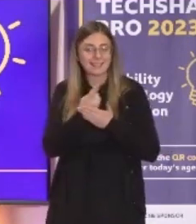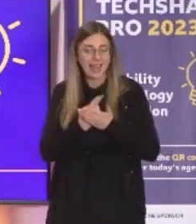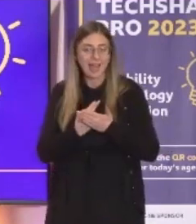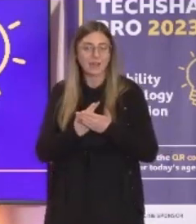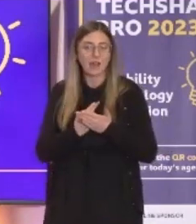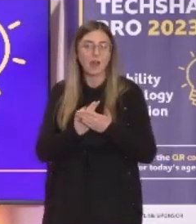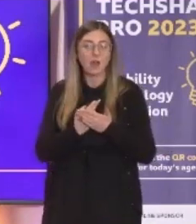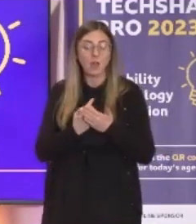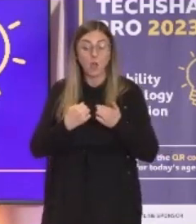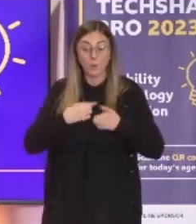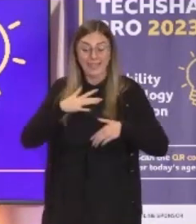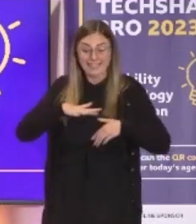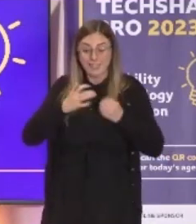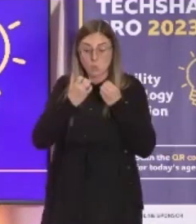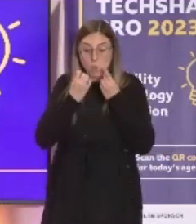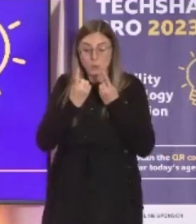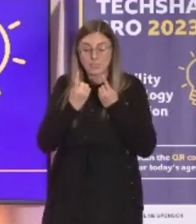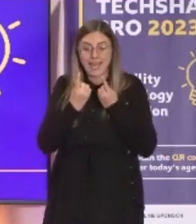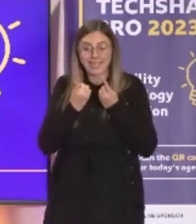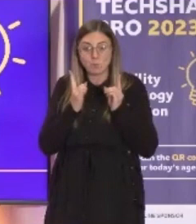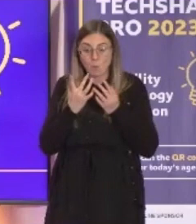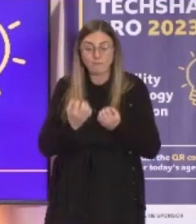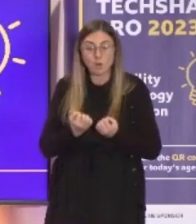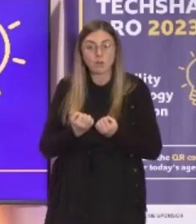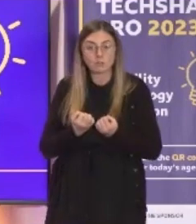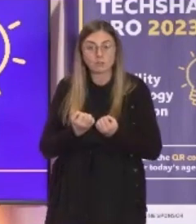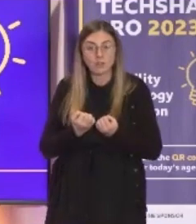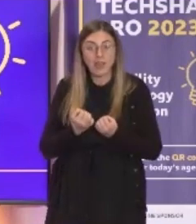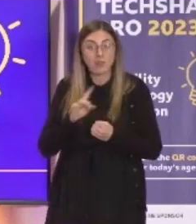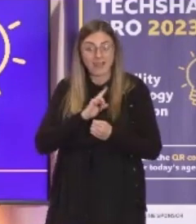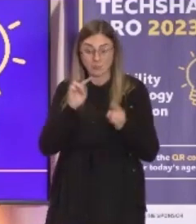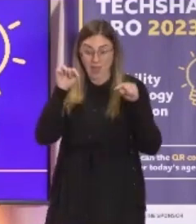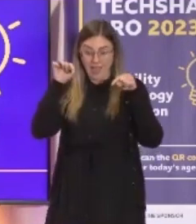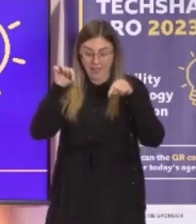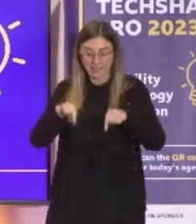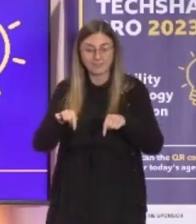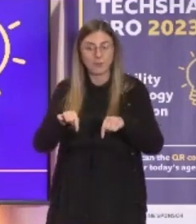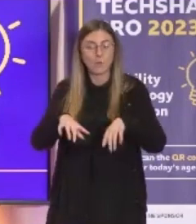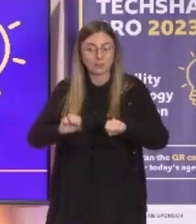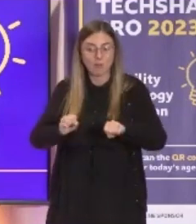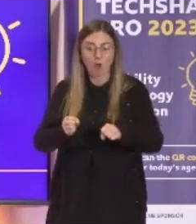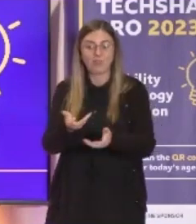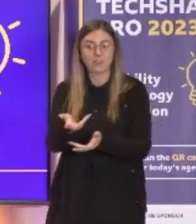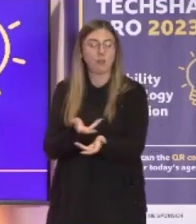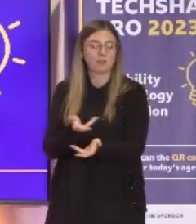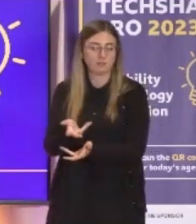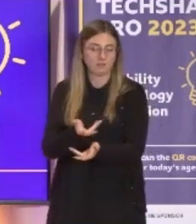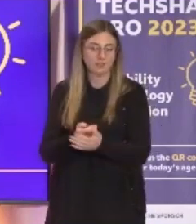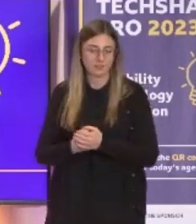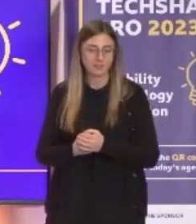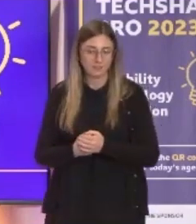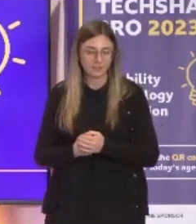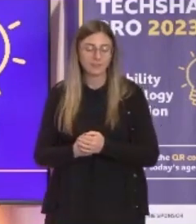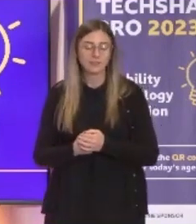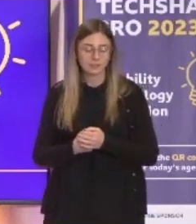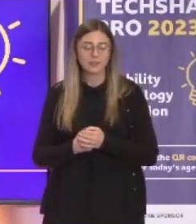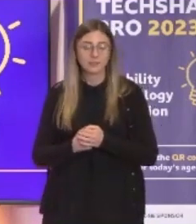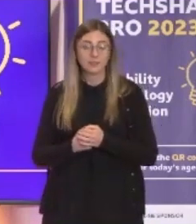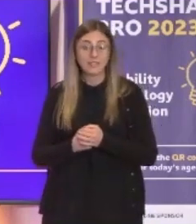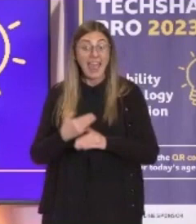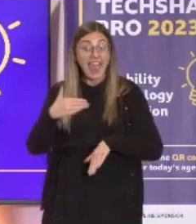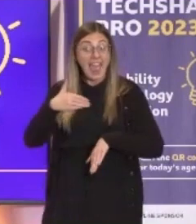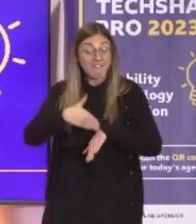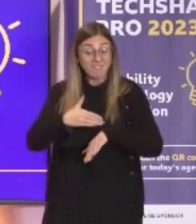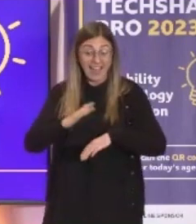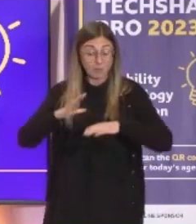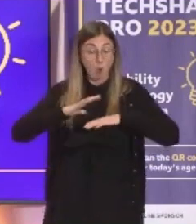designers, we need to understand what's there. And a place like this is where we go have that talk. I mean, remember, it's even impacting Google